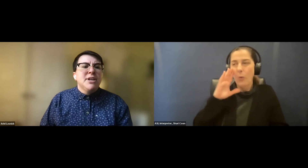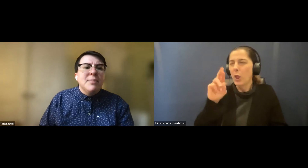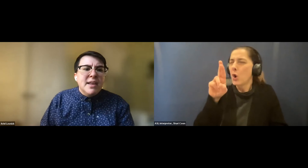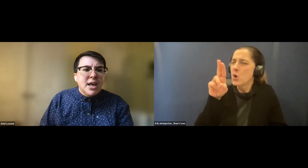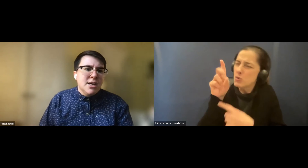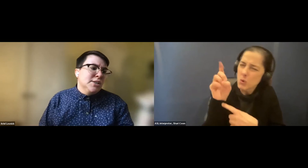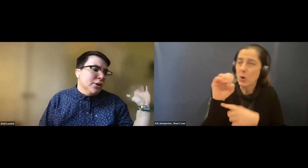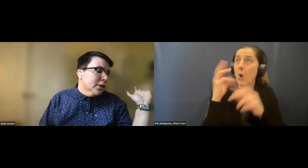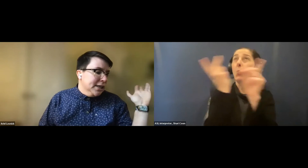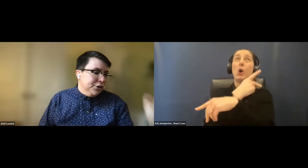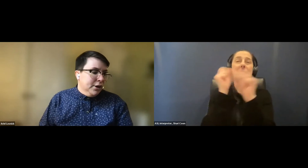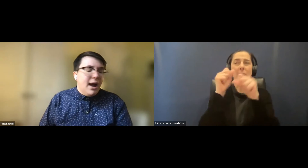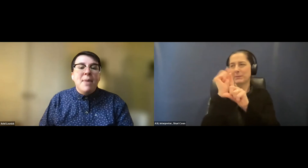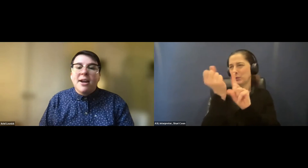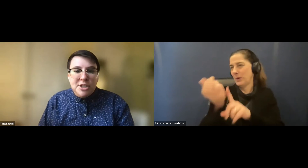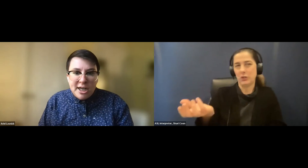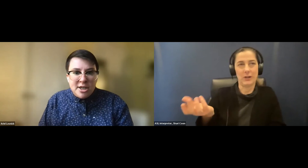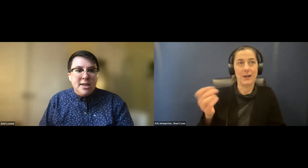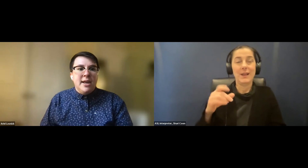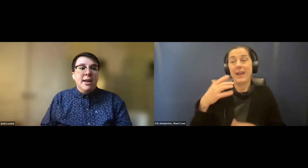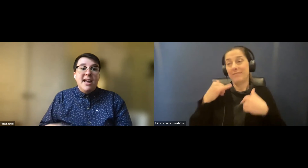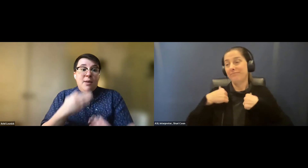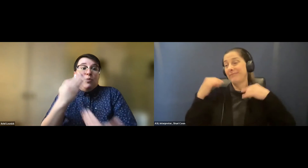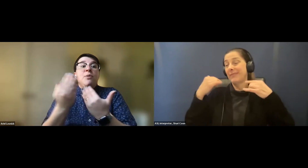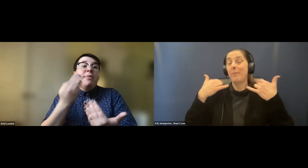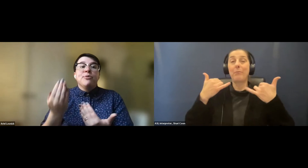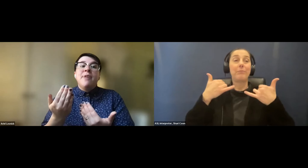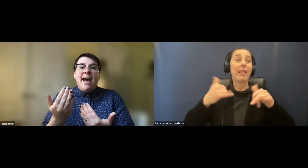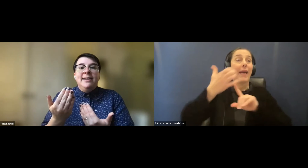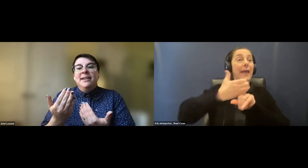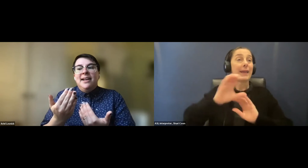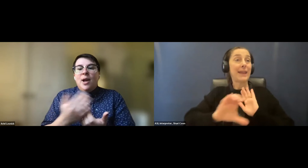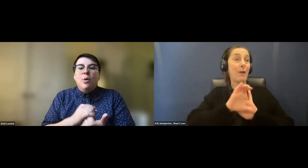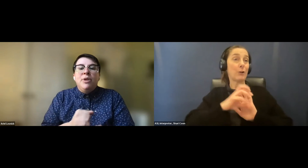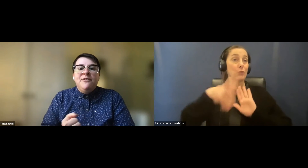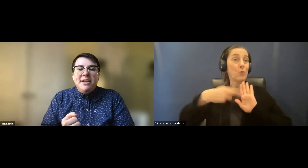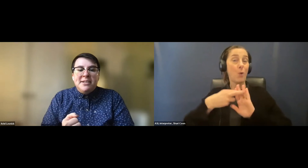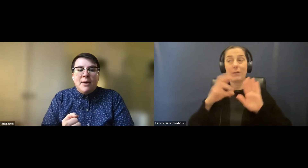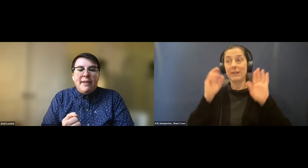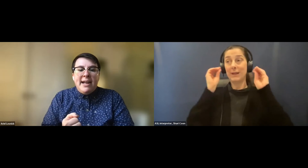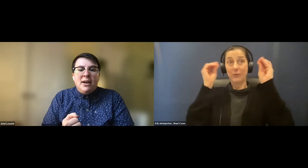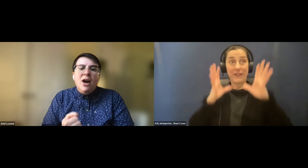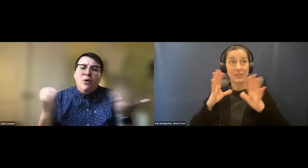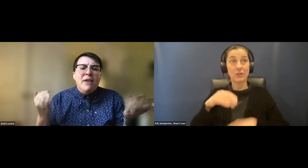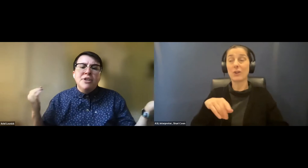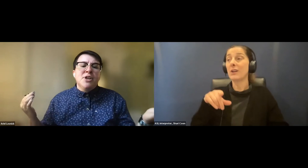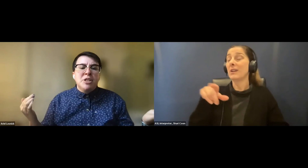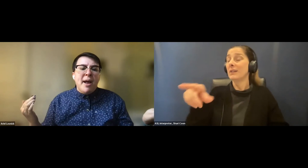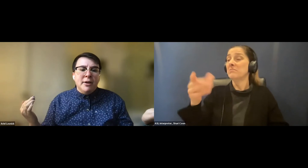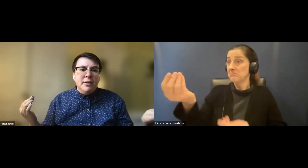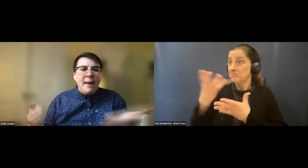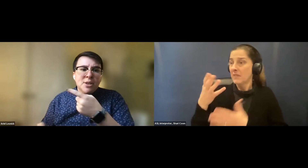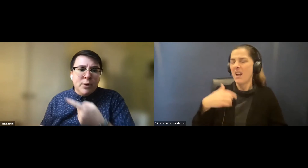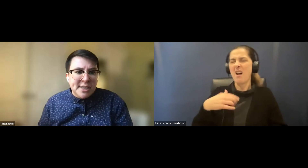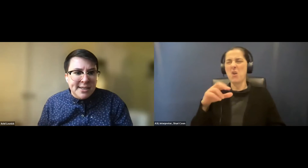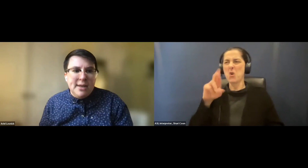Why would you tell me this? Or, I'm not going to change anything. And we went through that. And when we finished, they were like, oh, I feel so much